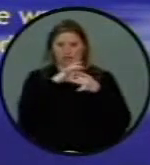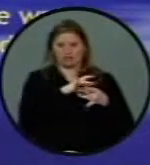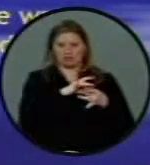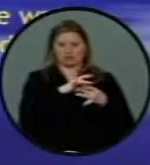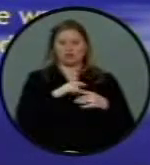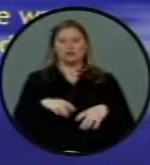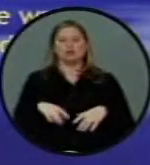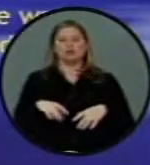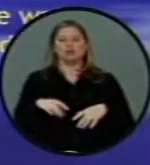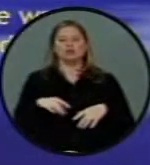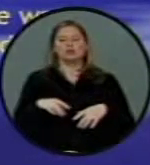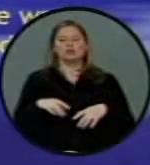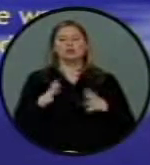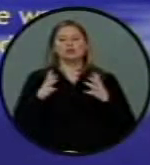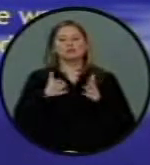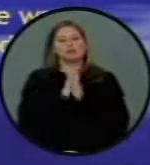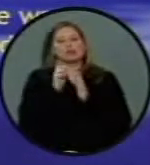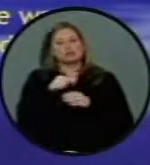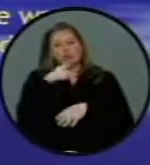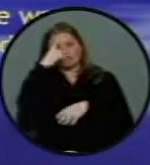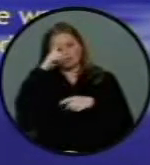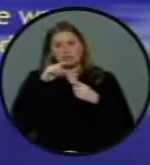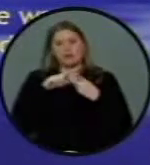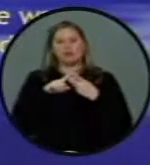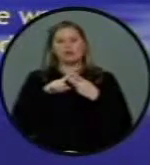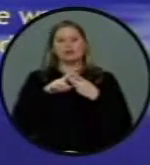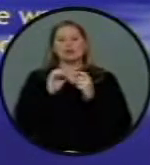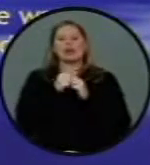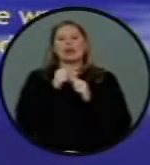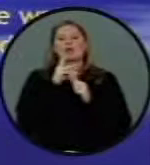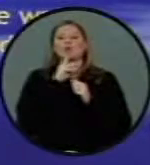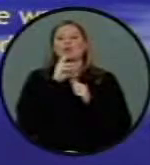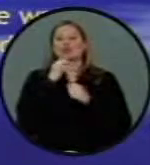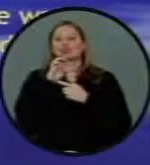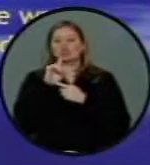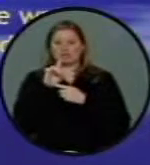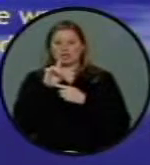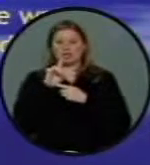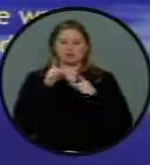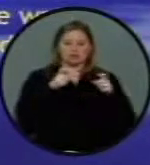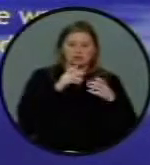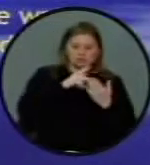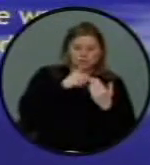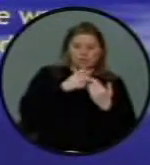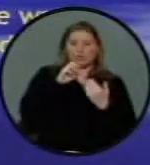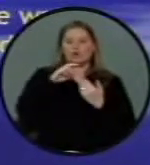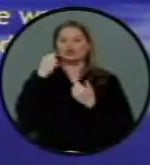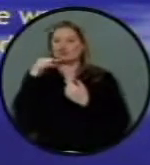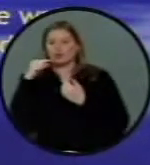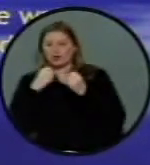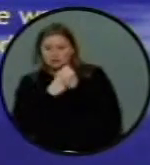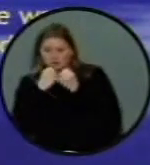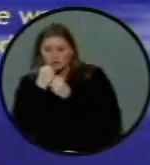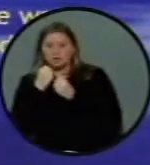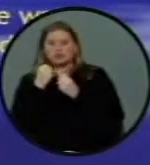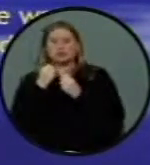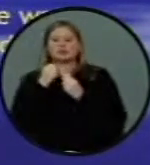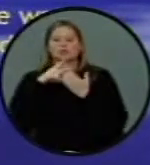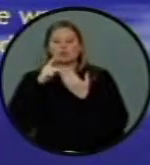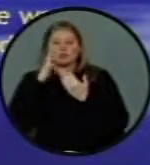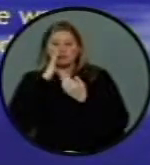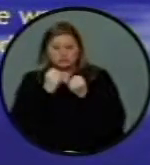to think about how an integrated watershed management or green infrastructure program might support your efforts